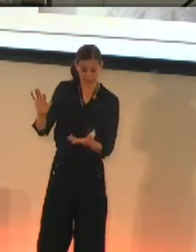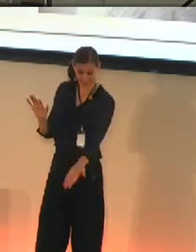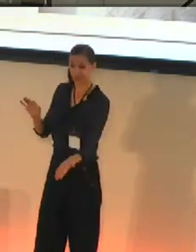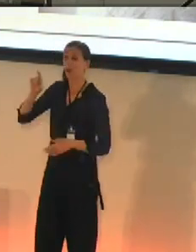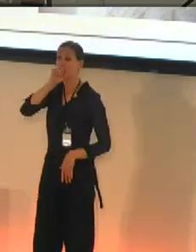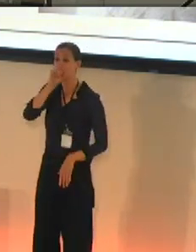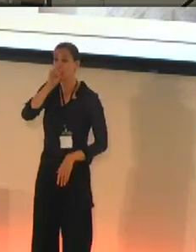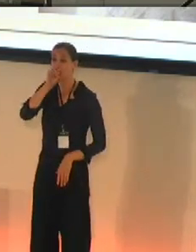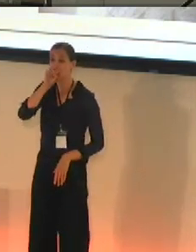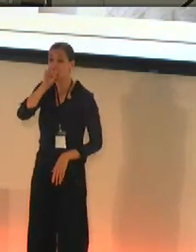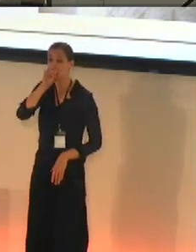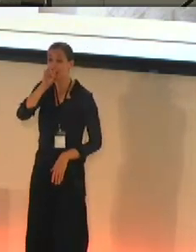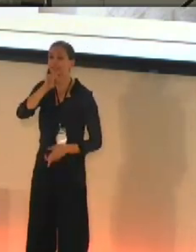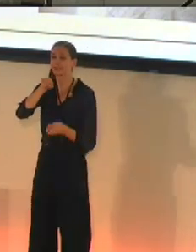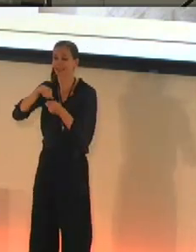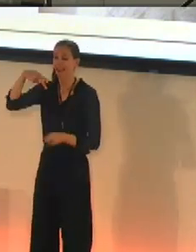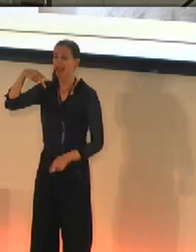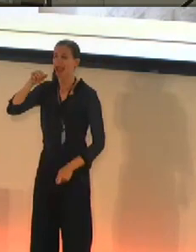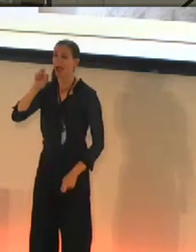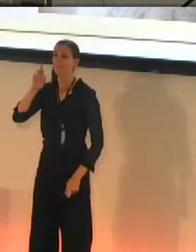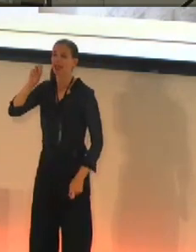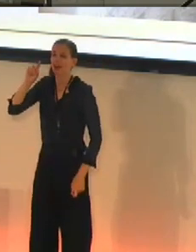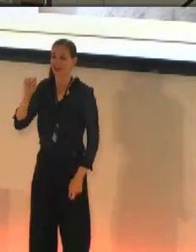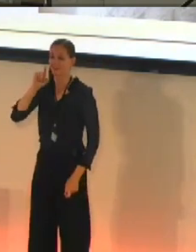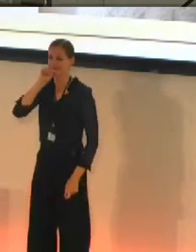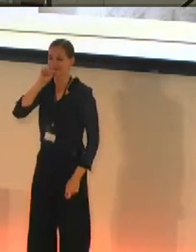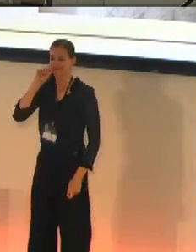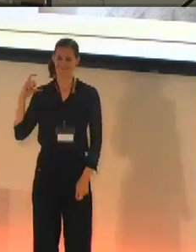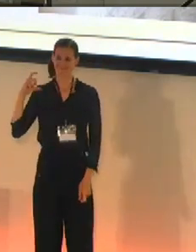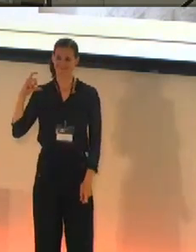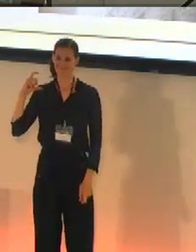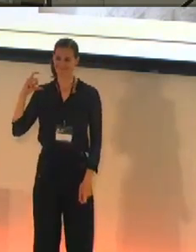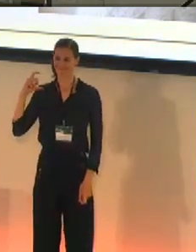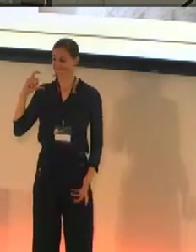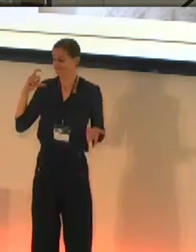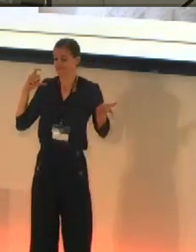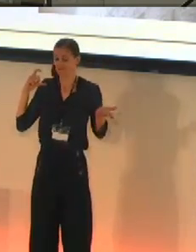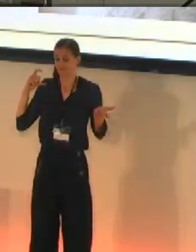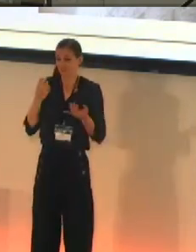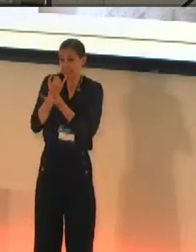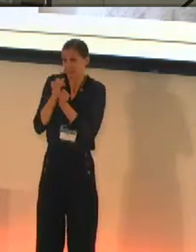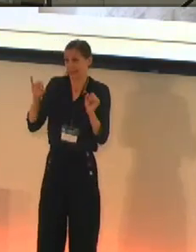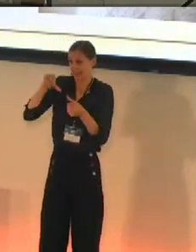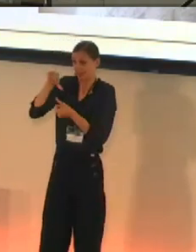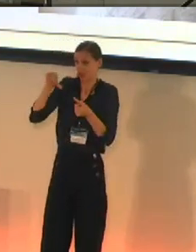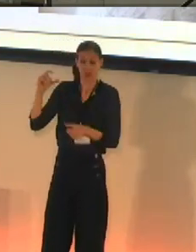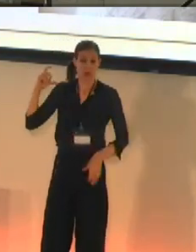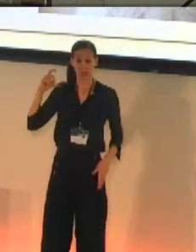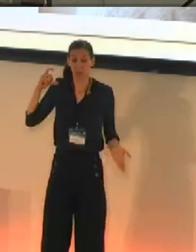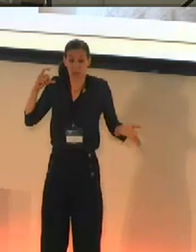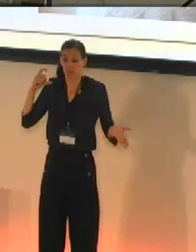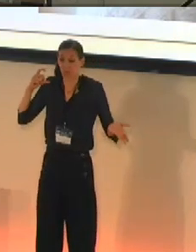or specifically a parrot, sitting on their shoulder. Completely independently of each other, over 4 of our participants actually